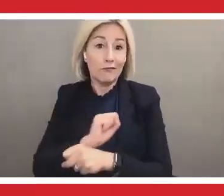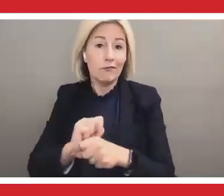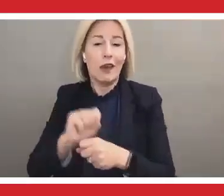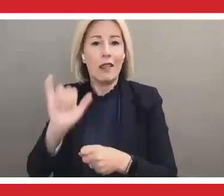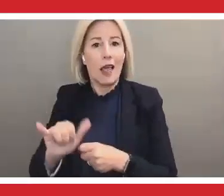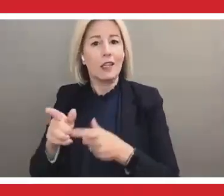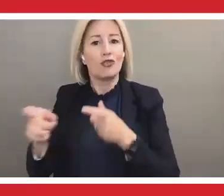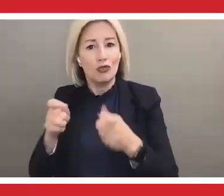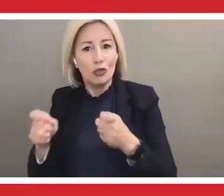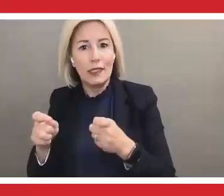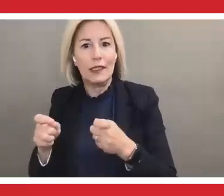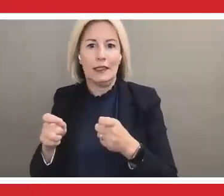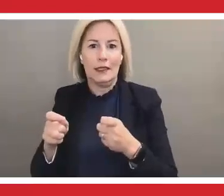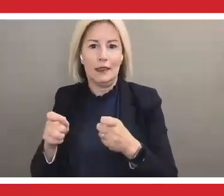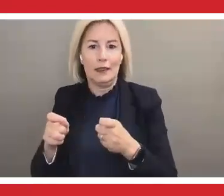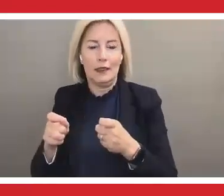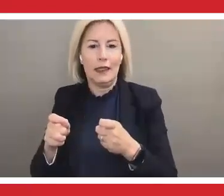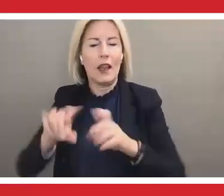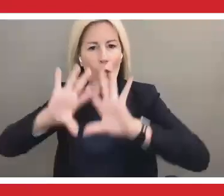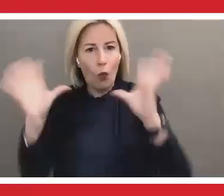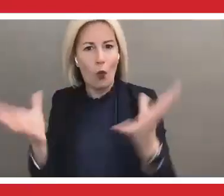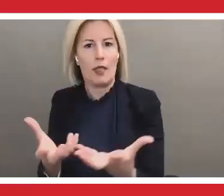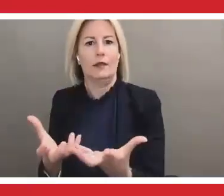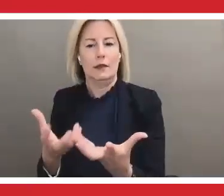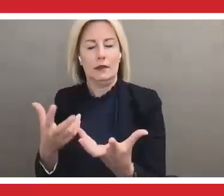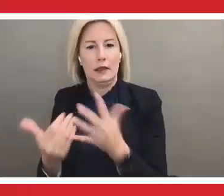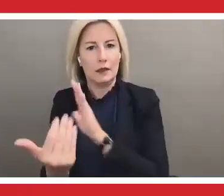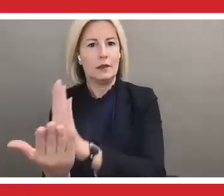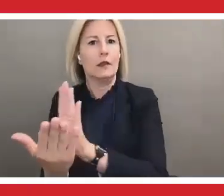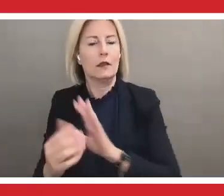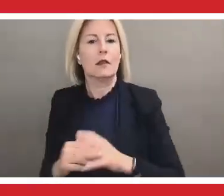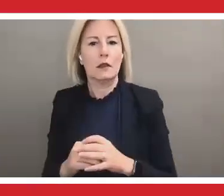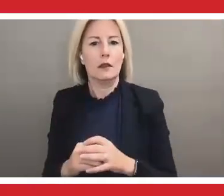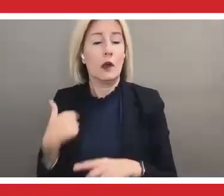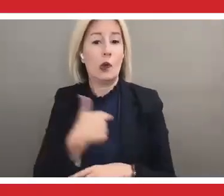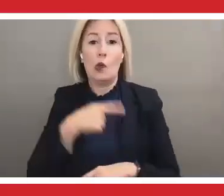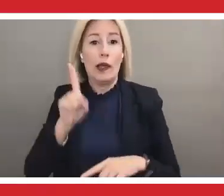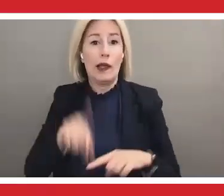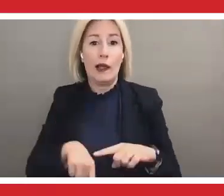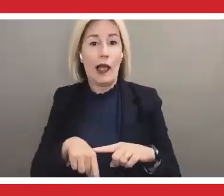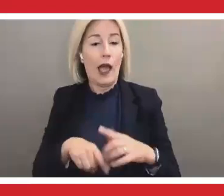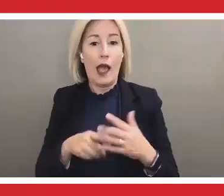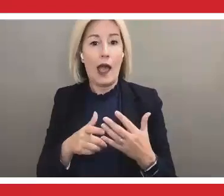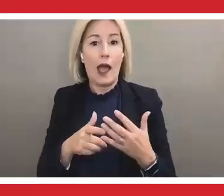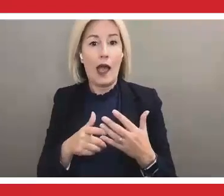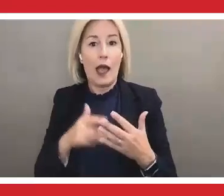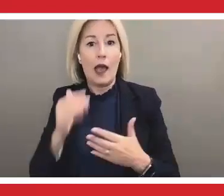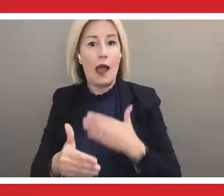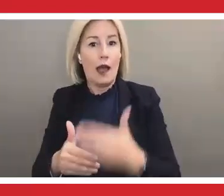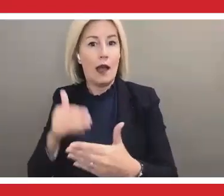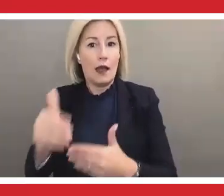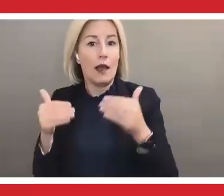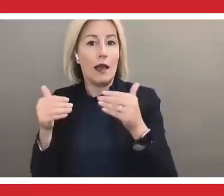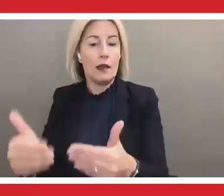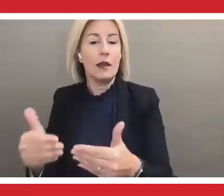a holistic way. Because we can't move, at least at the pace that we would like, if we